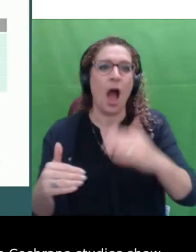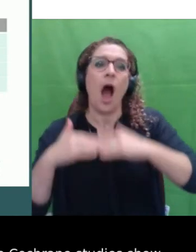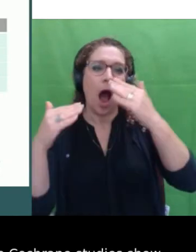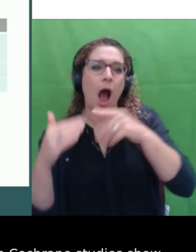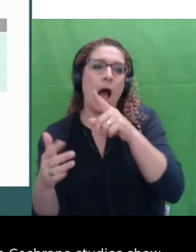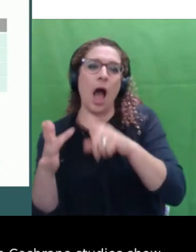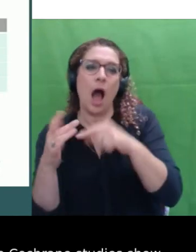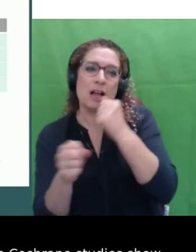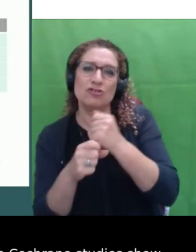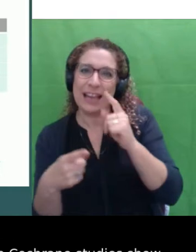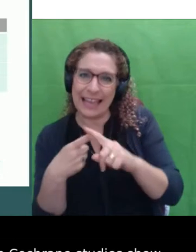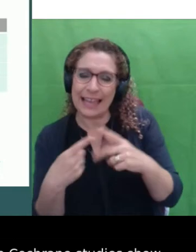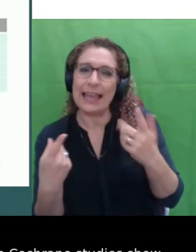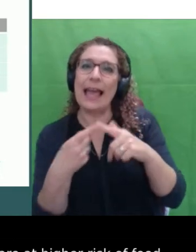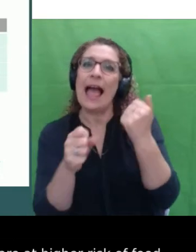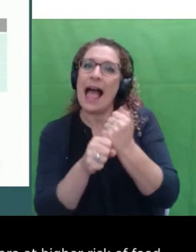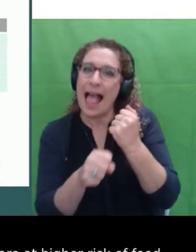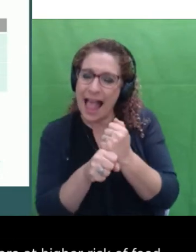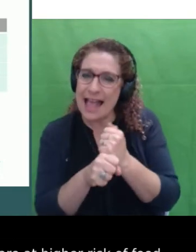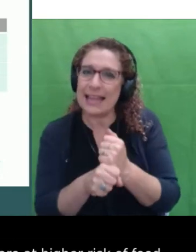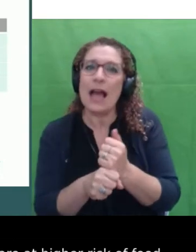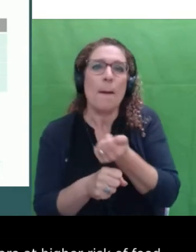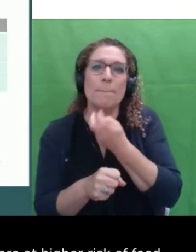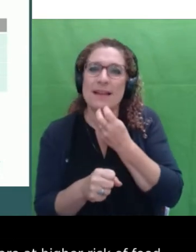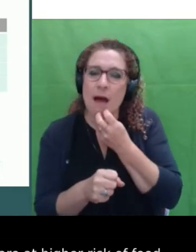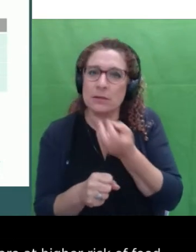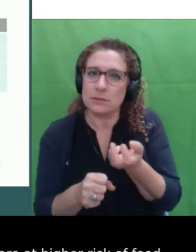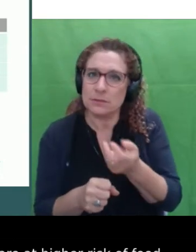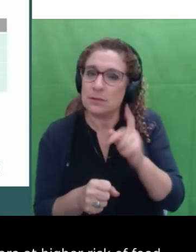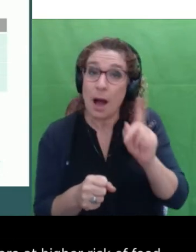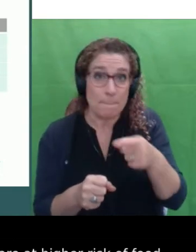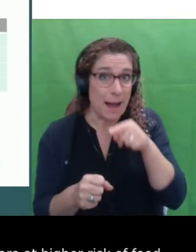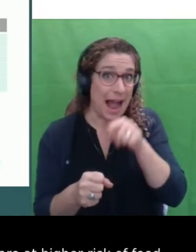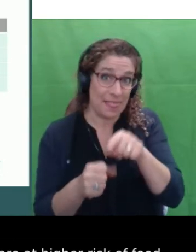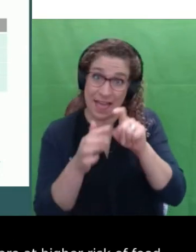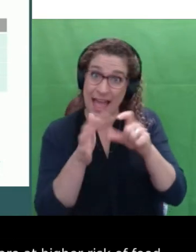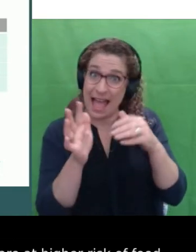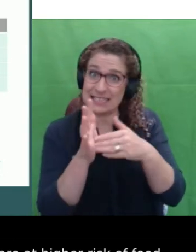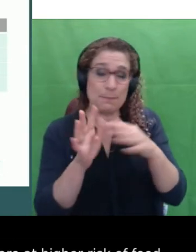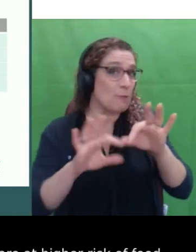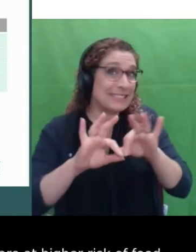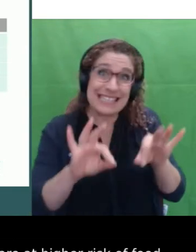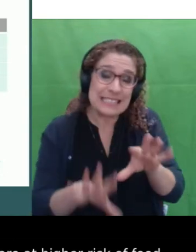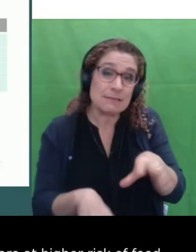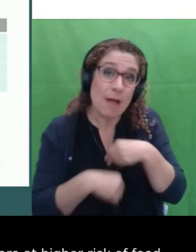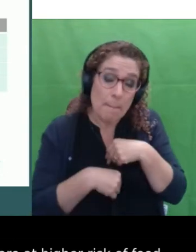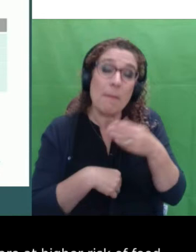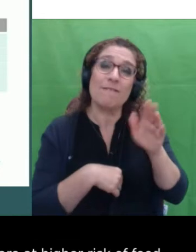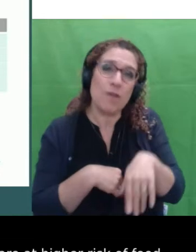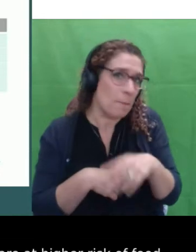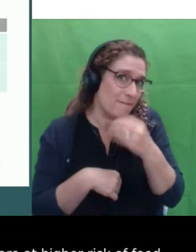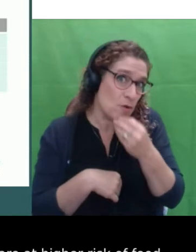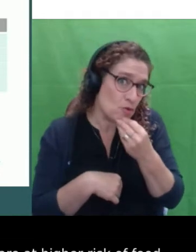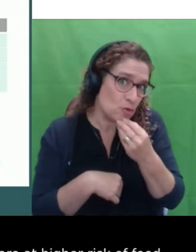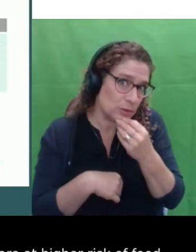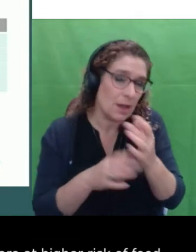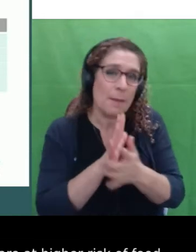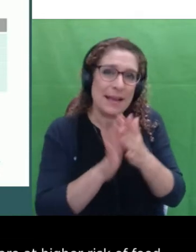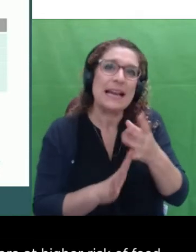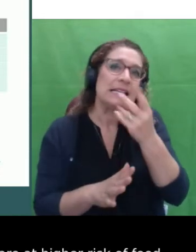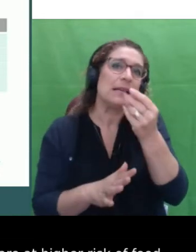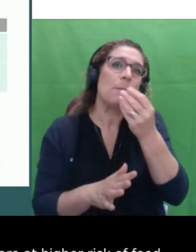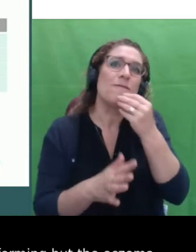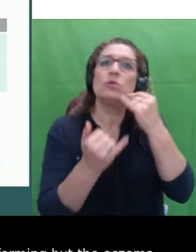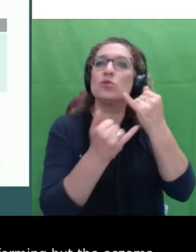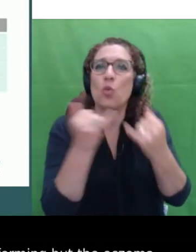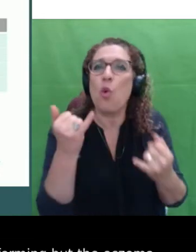forming but actually the eczema itself is not caused by food so it can be worse with some foods that have histamine in like